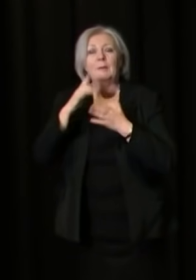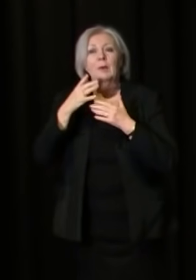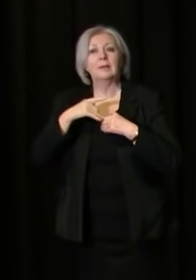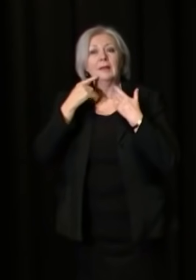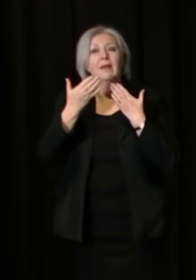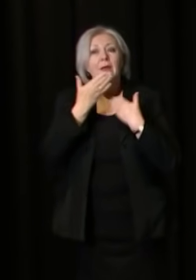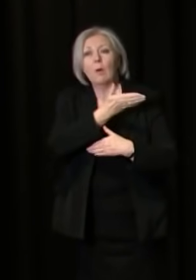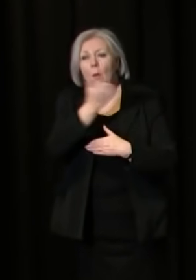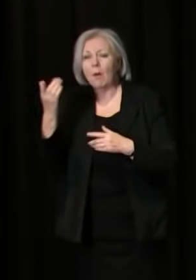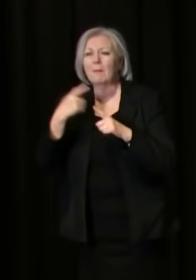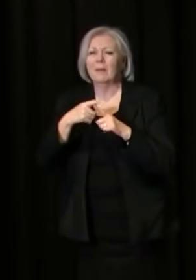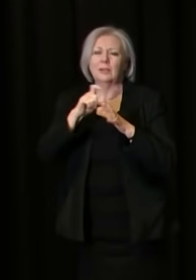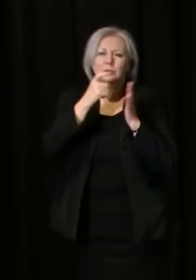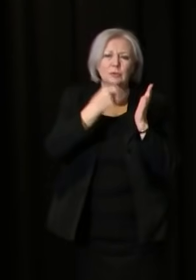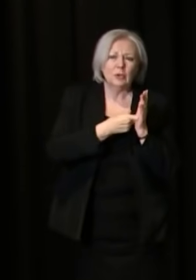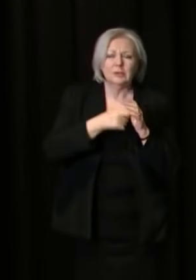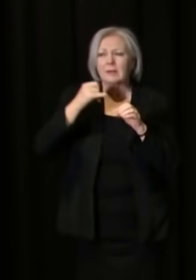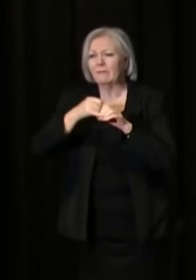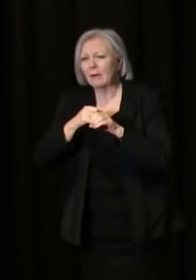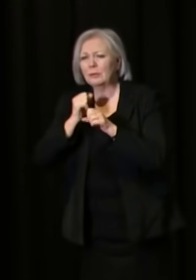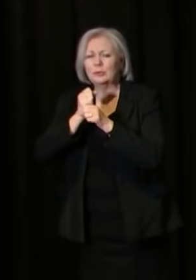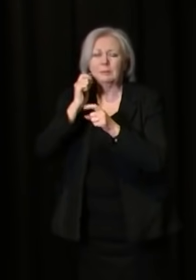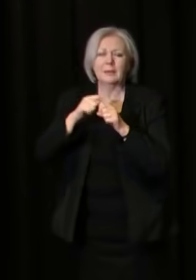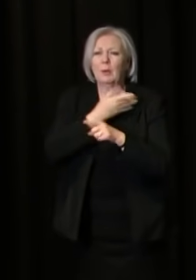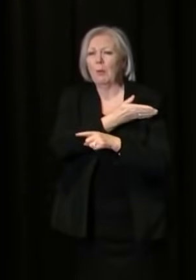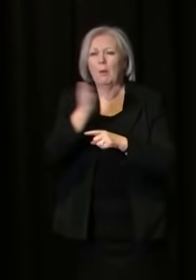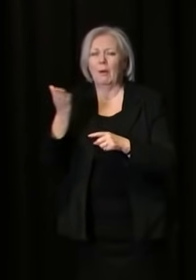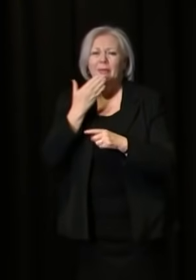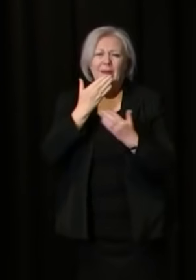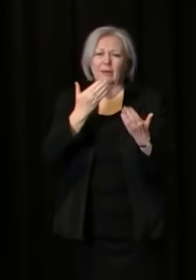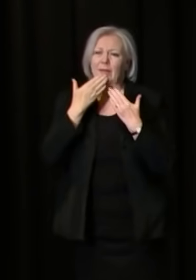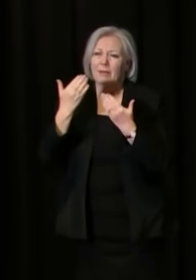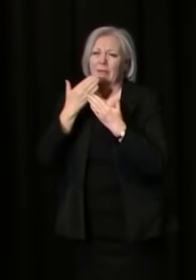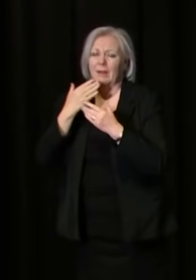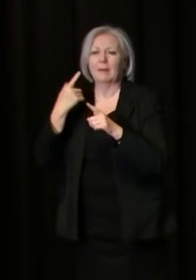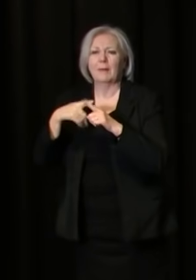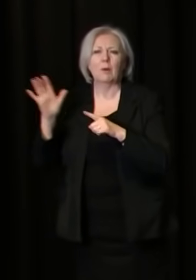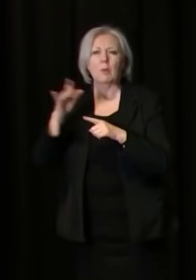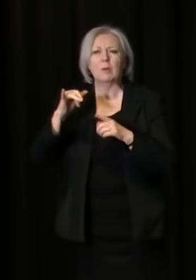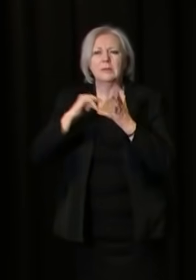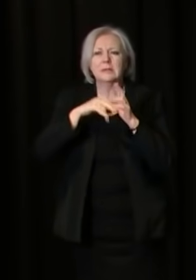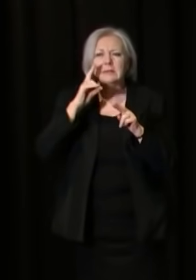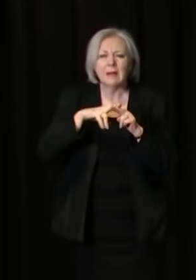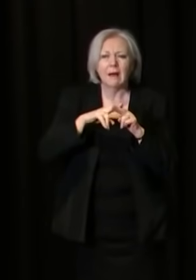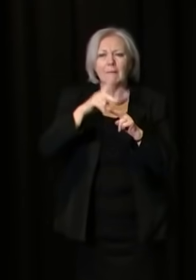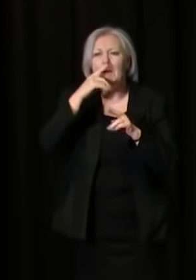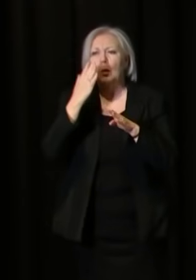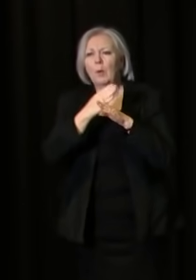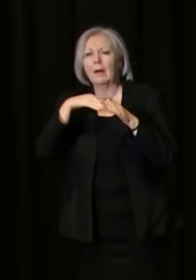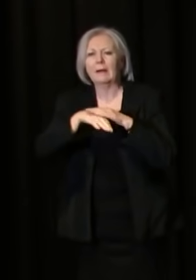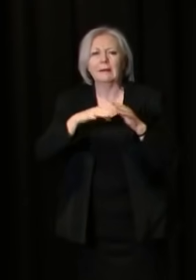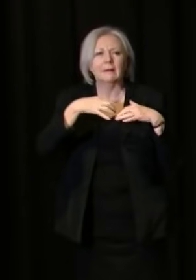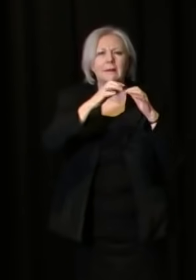equally want to thank our GPs, our pharmacists, and all of our support staff and clinicians at our state-run